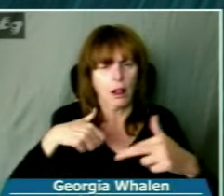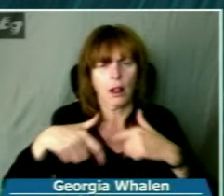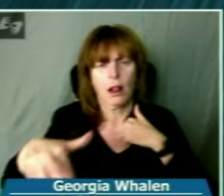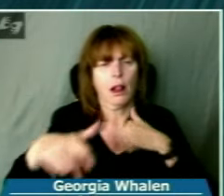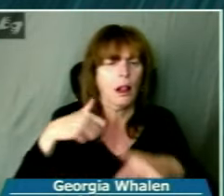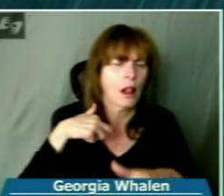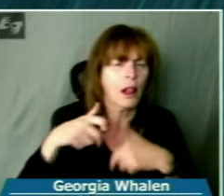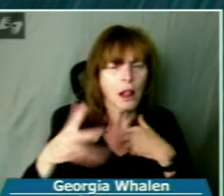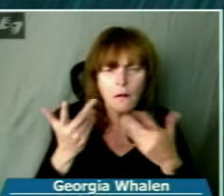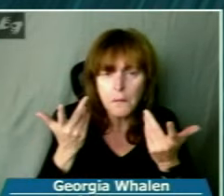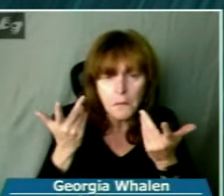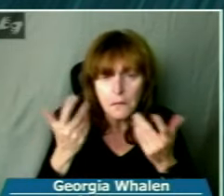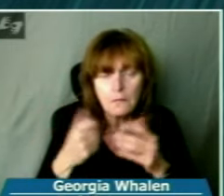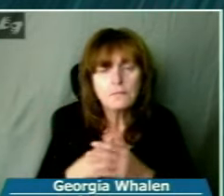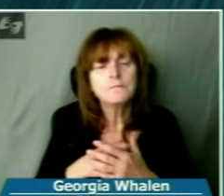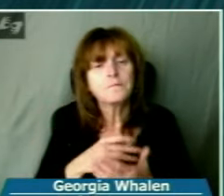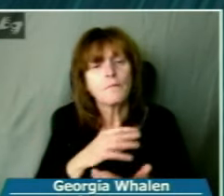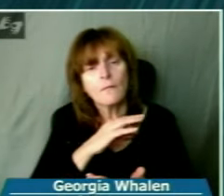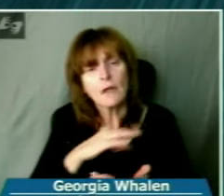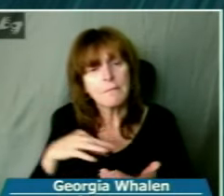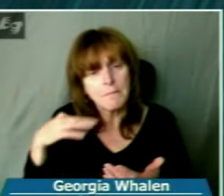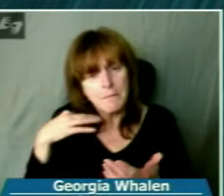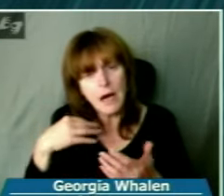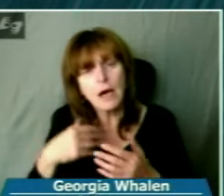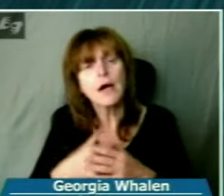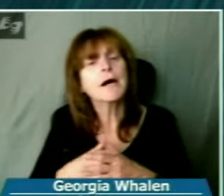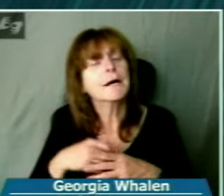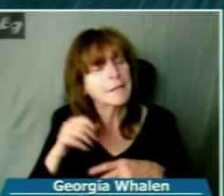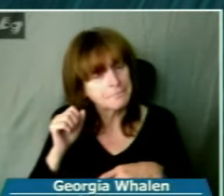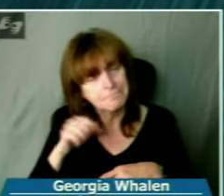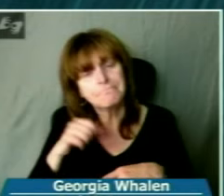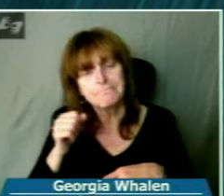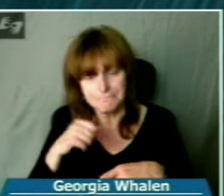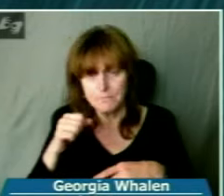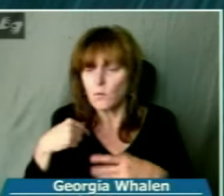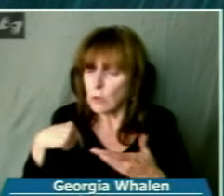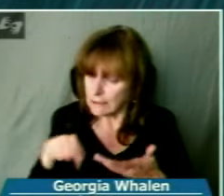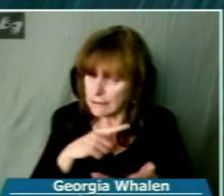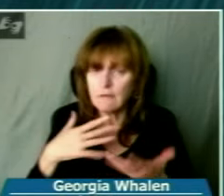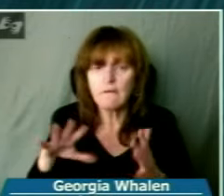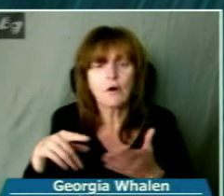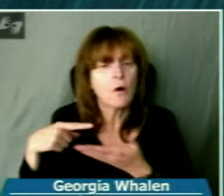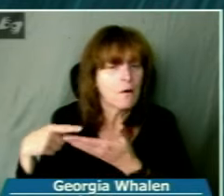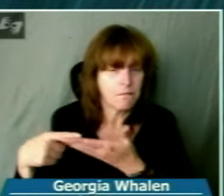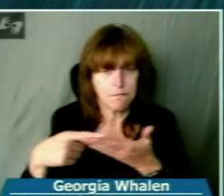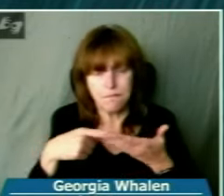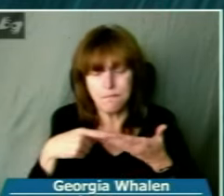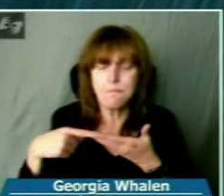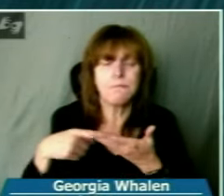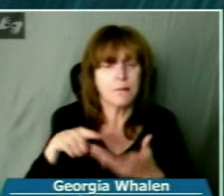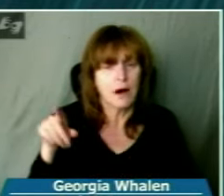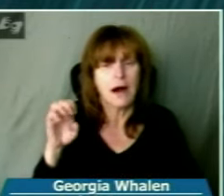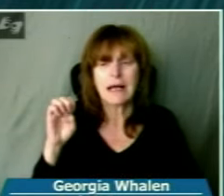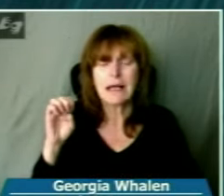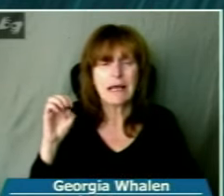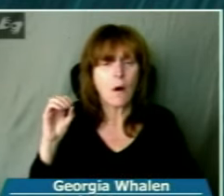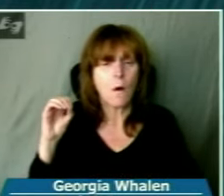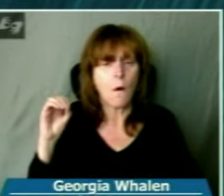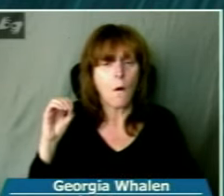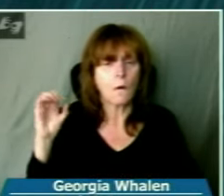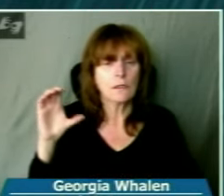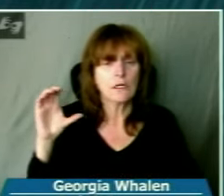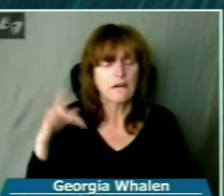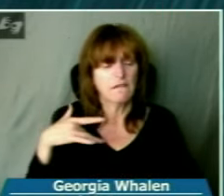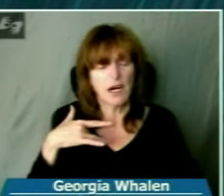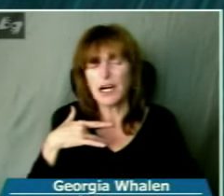times. And, you know, the reality is that our Emergency Operations Center does not believe that we have a particular challenge anywhere in the